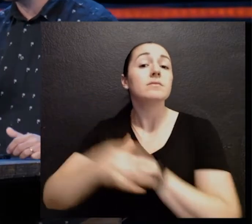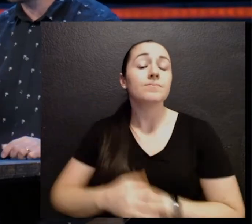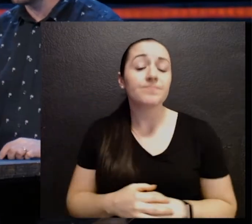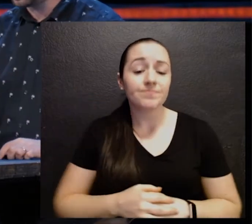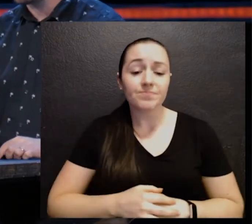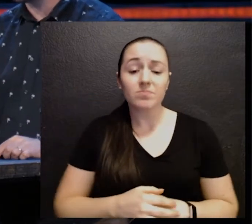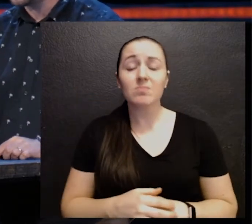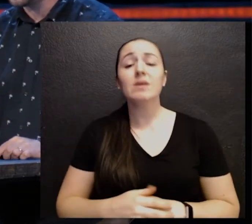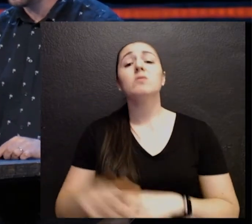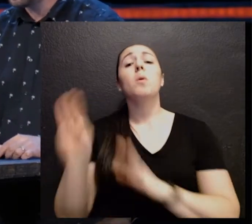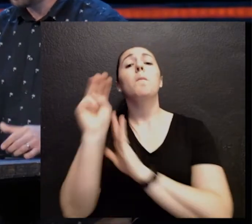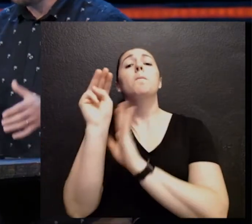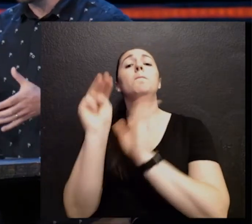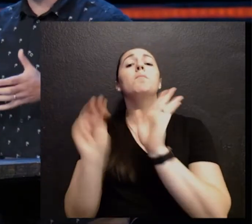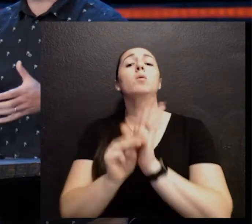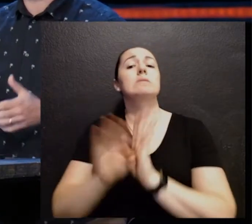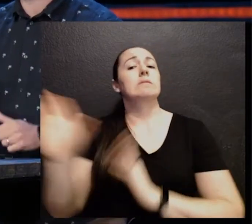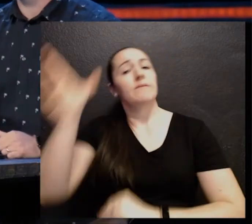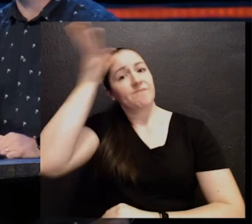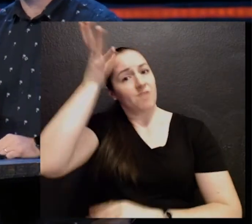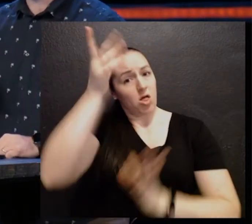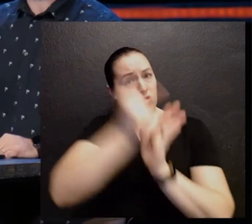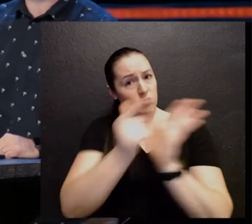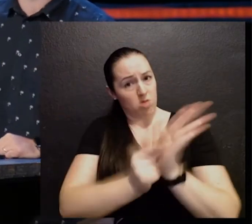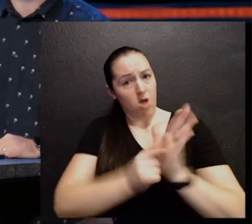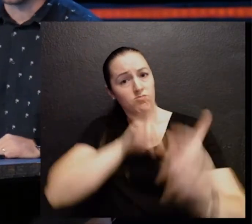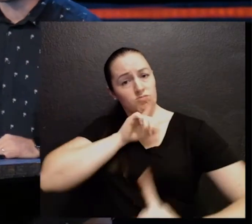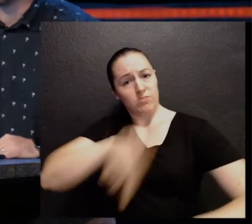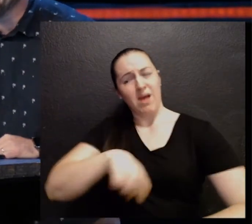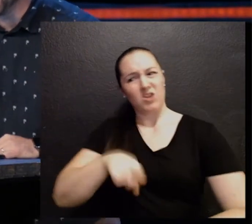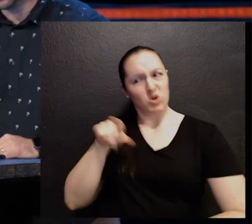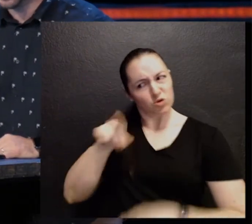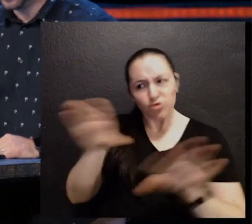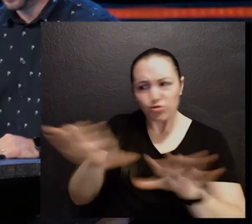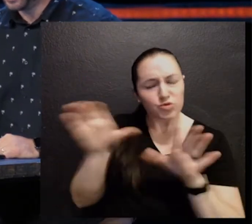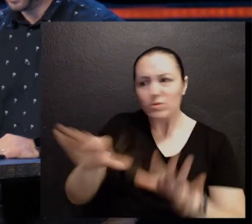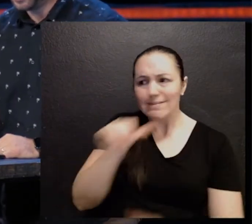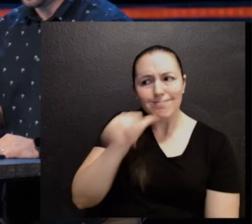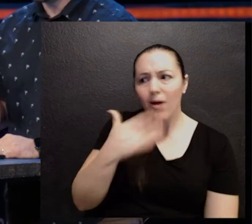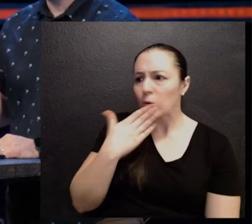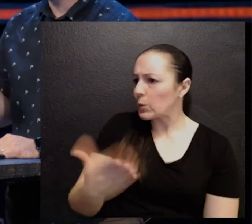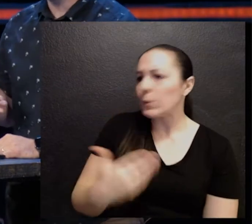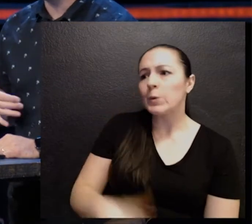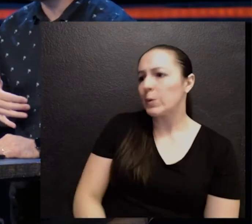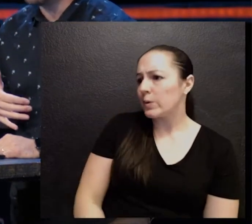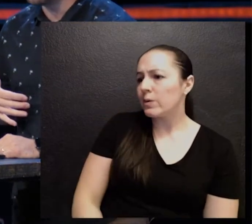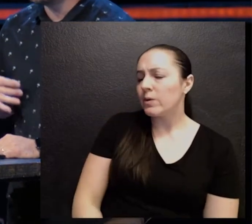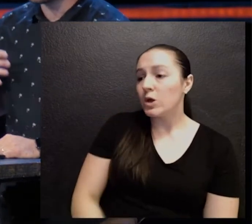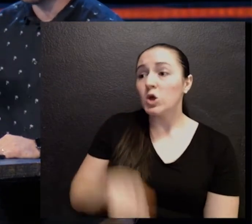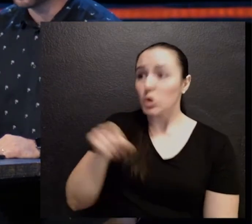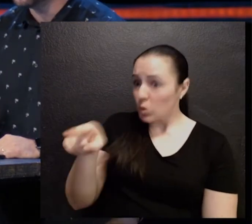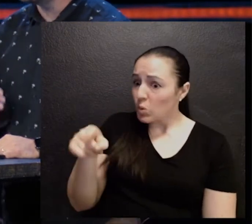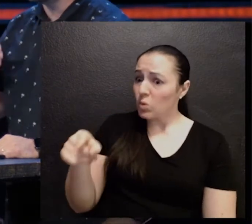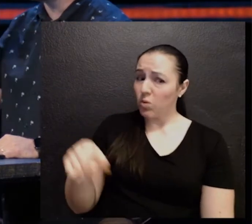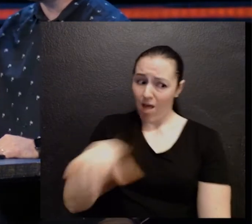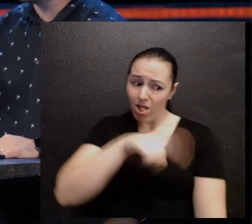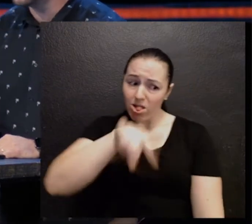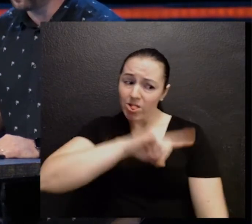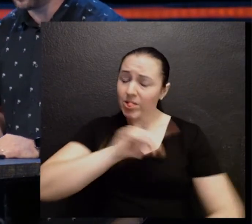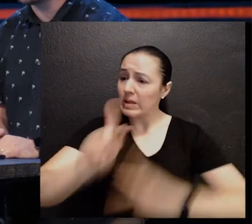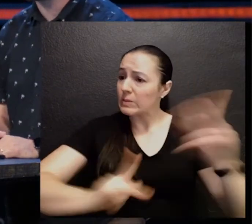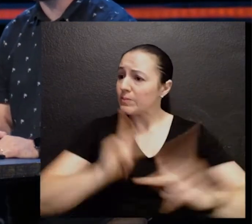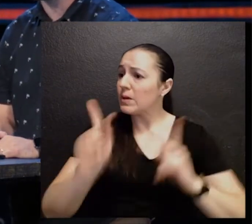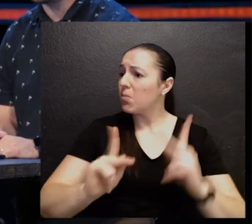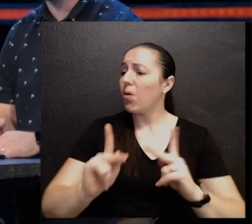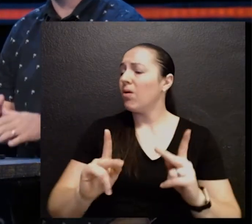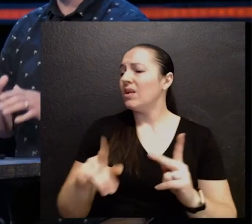Moses' father-in-law replied, "What you are doing is not good. You and these people who come to you, you will only